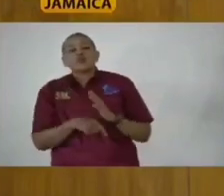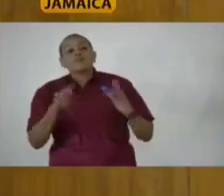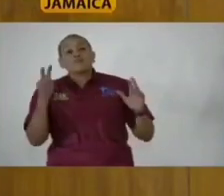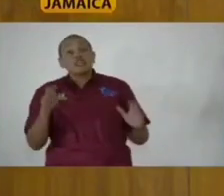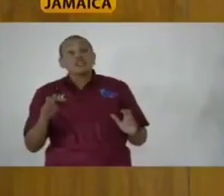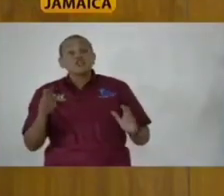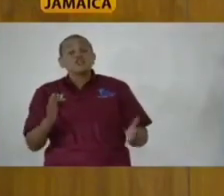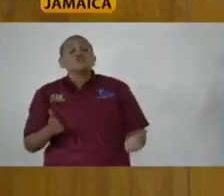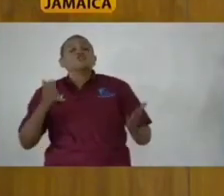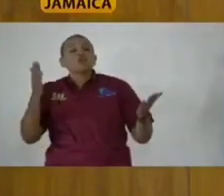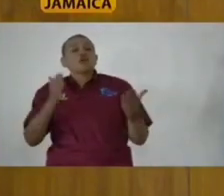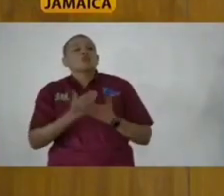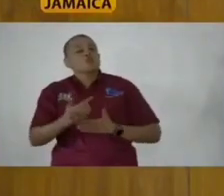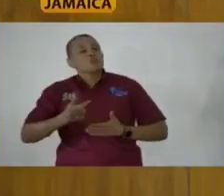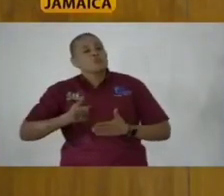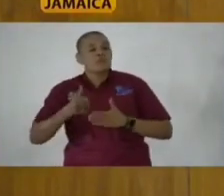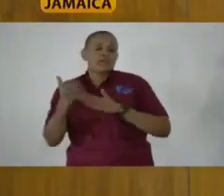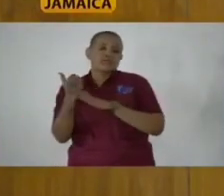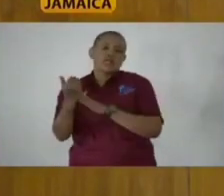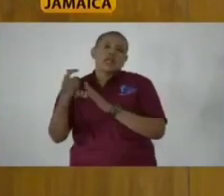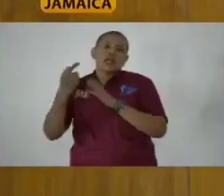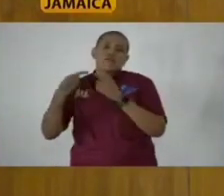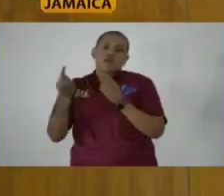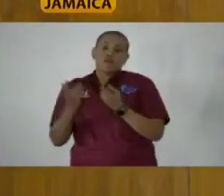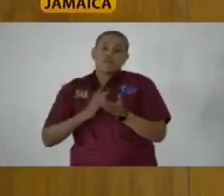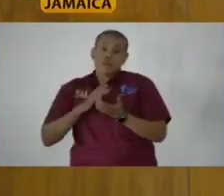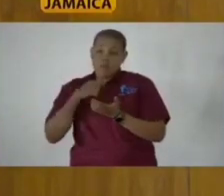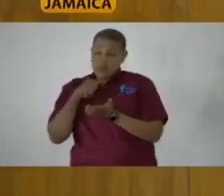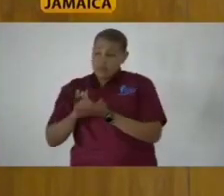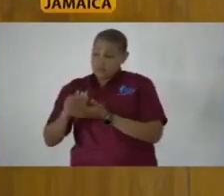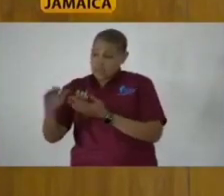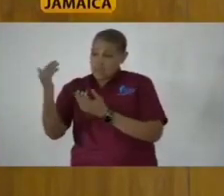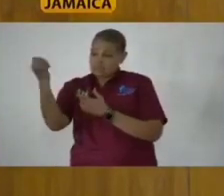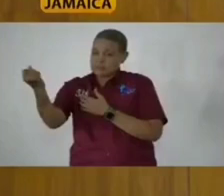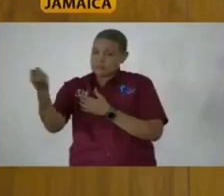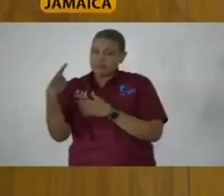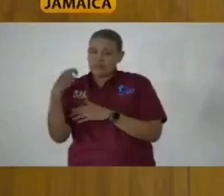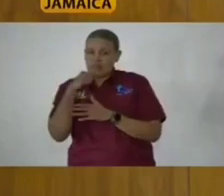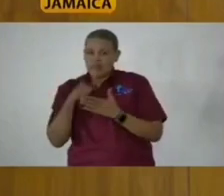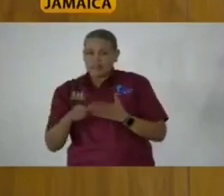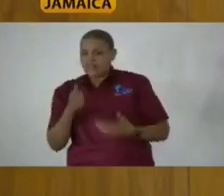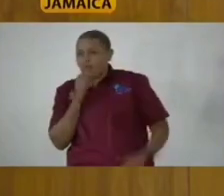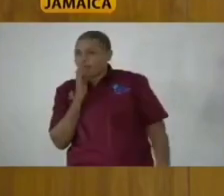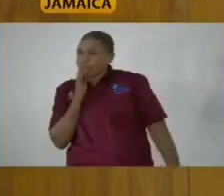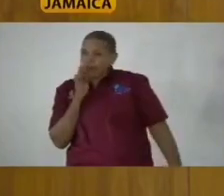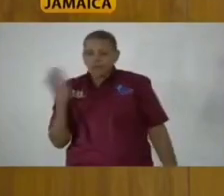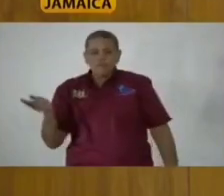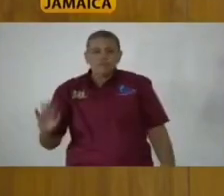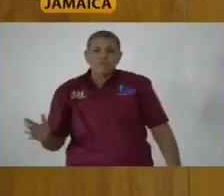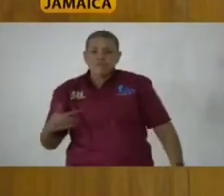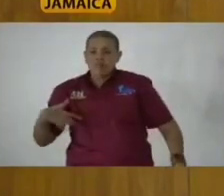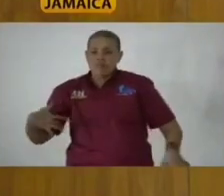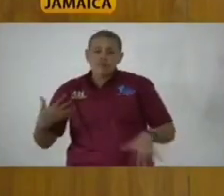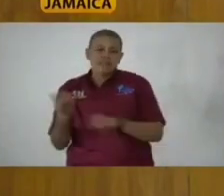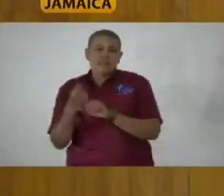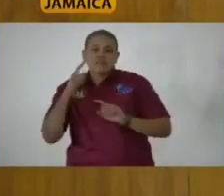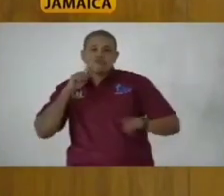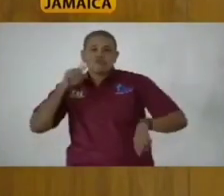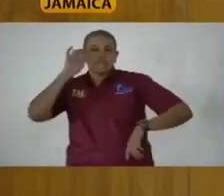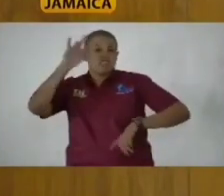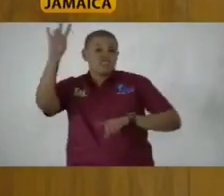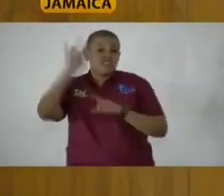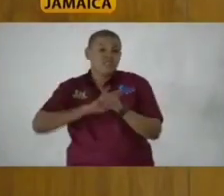raised by me as Leader of the Opposition in a formal letter to the Minister. And I did not get that response for